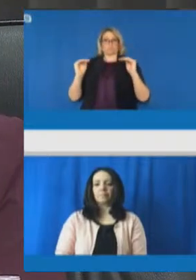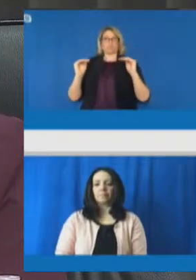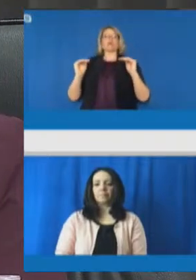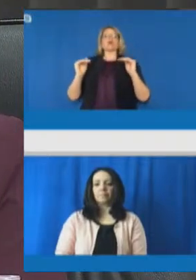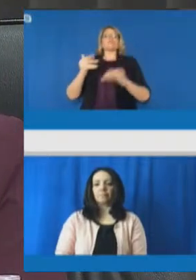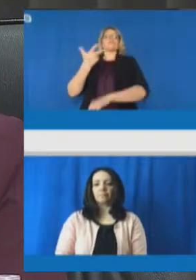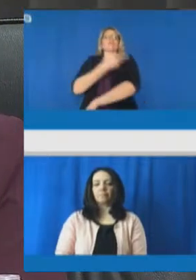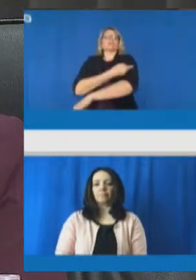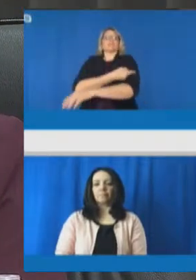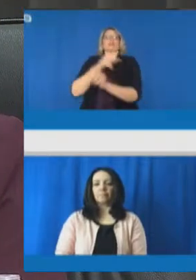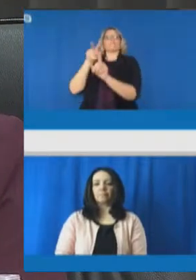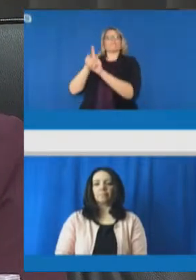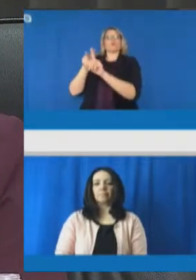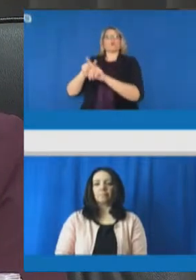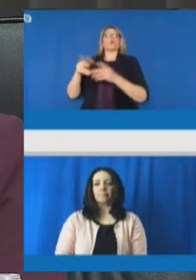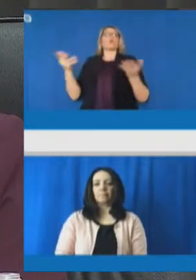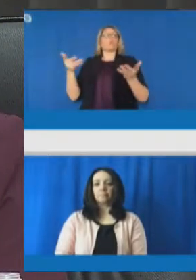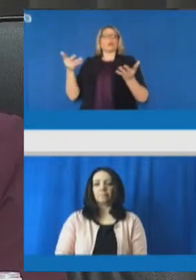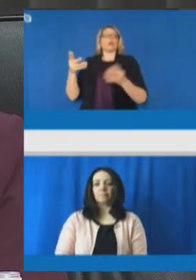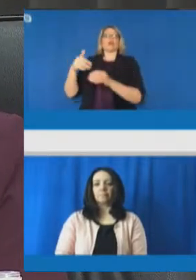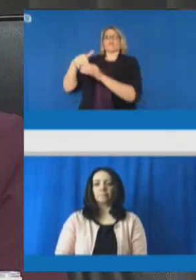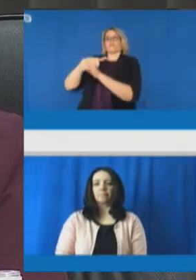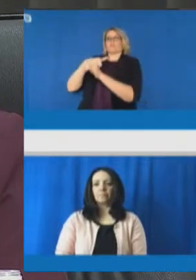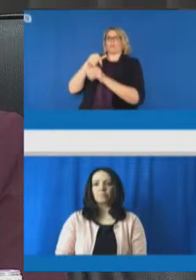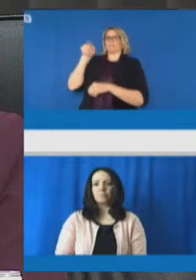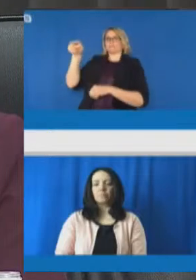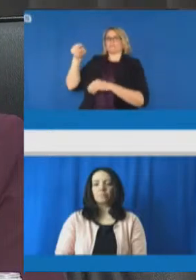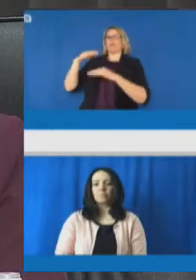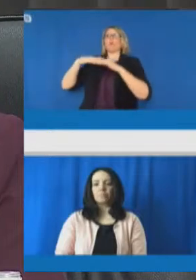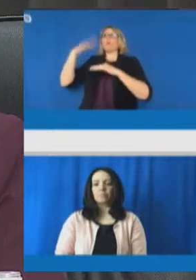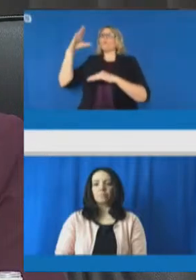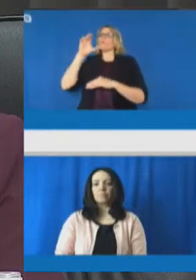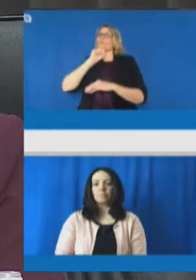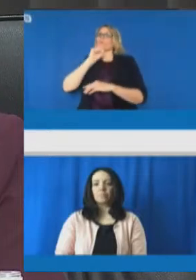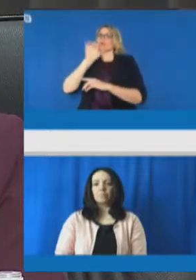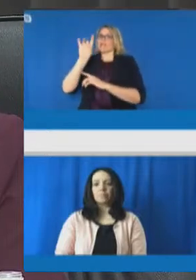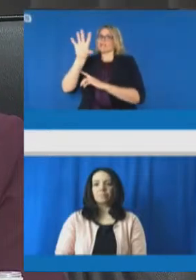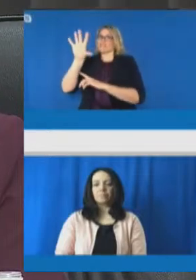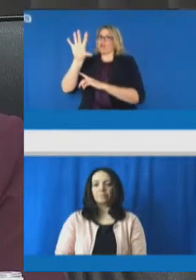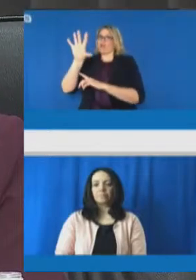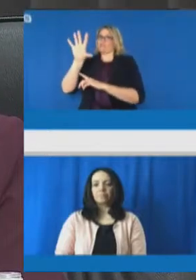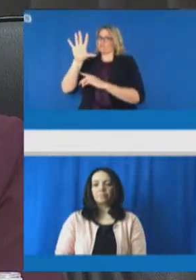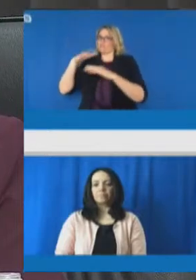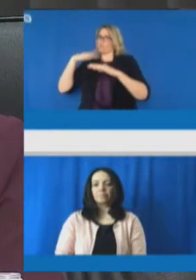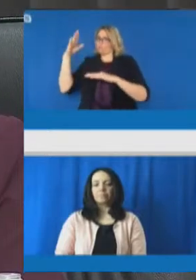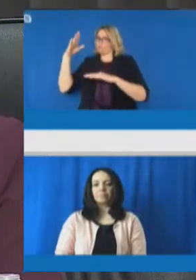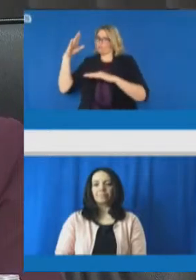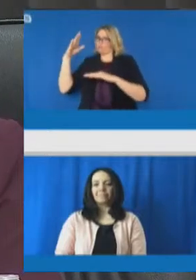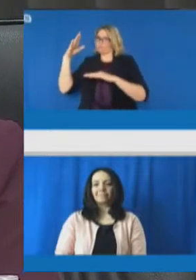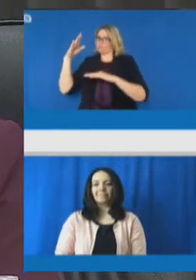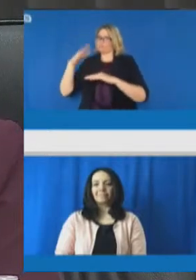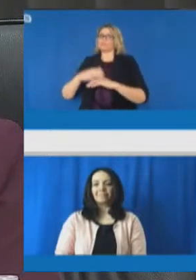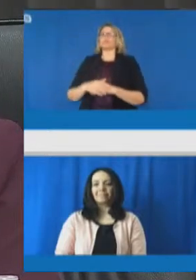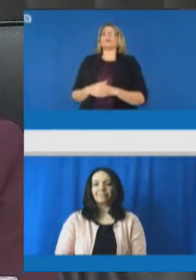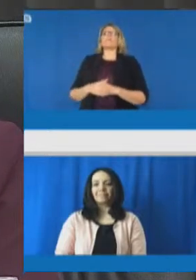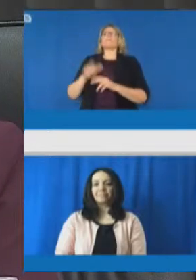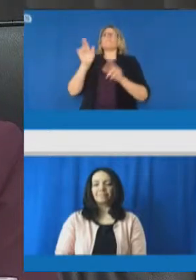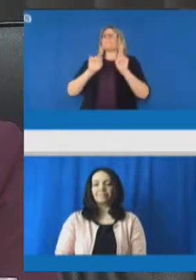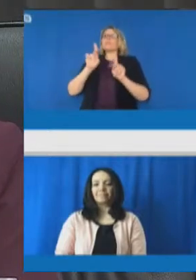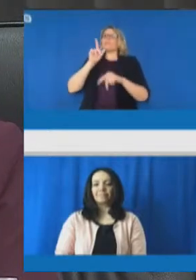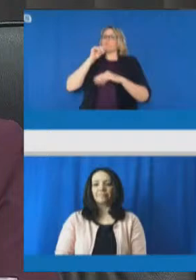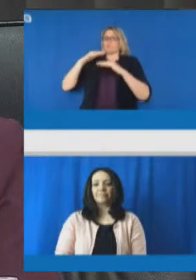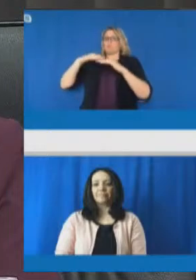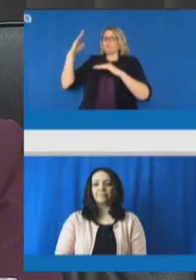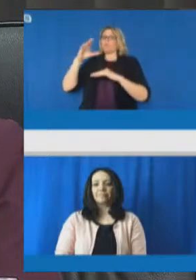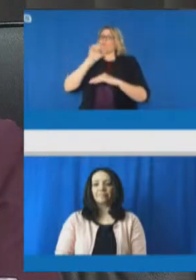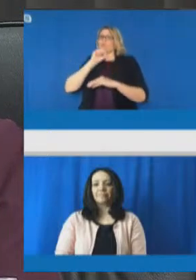And I can't stress this enough in the sense that we do know that in other jurisdictions, systems have become overwhelmed with people making lots of phone calls, et